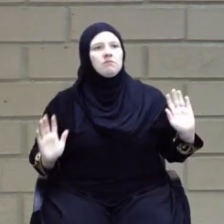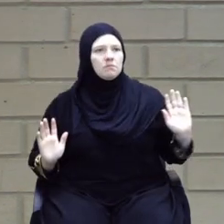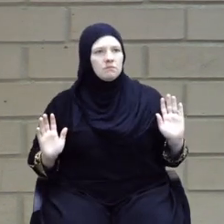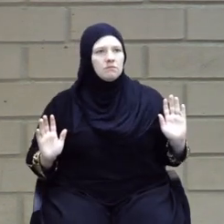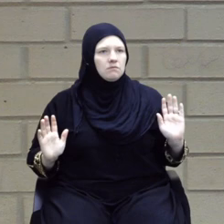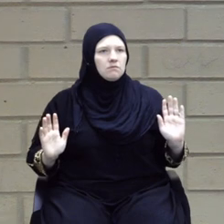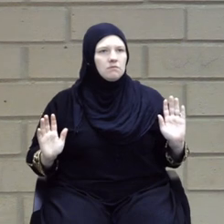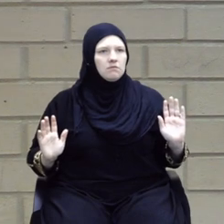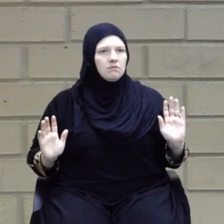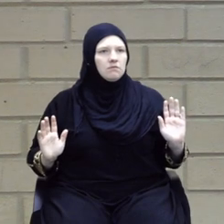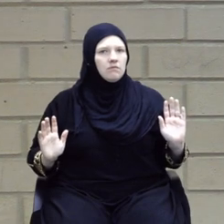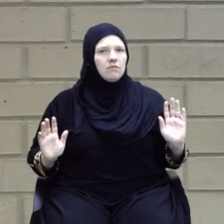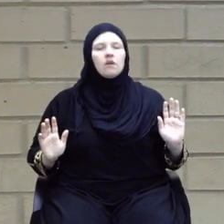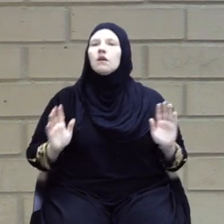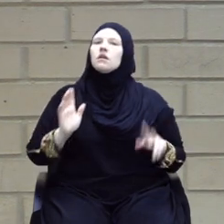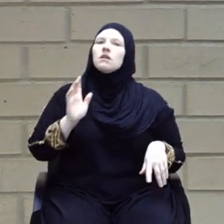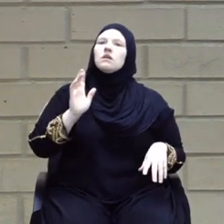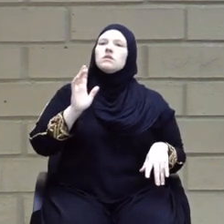We are witnessing the